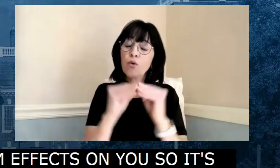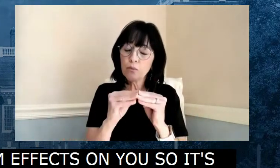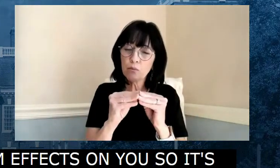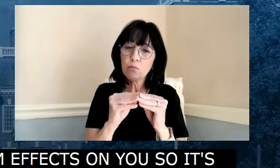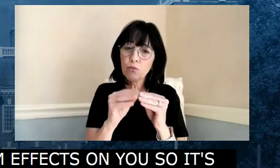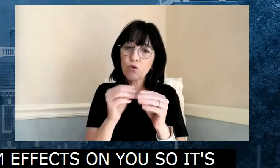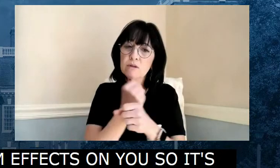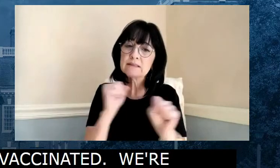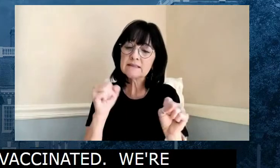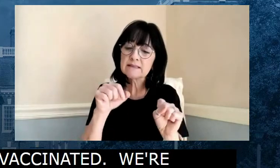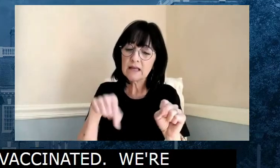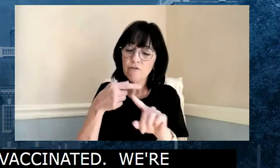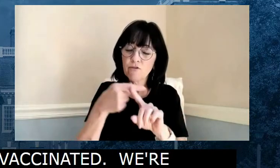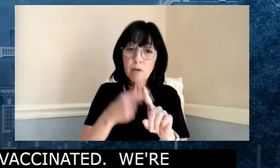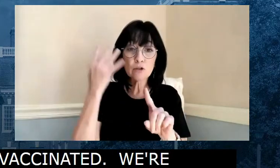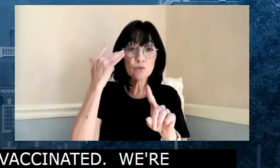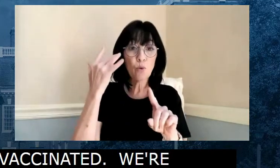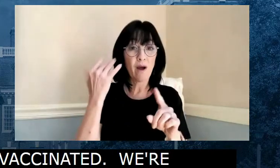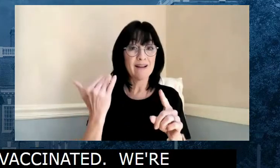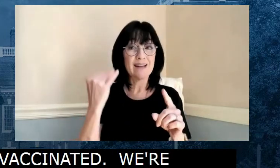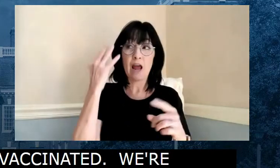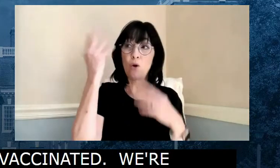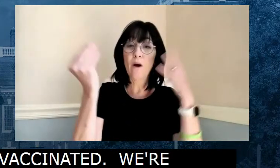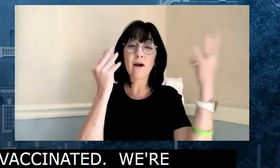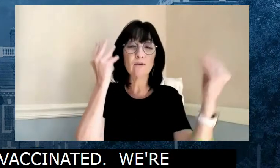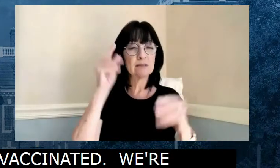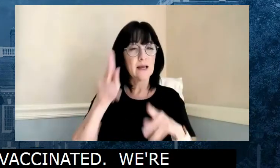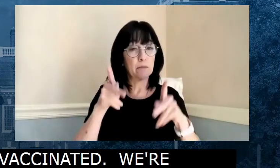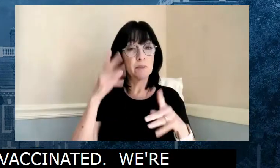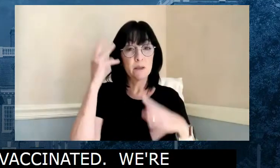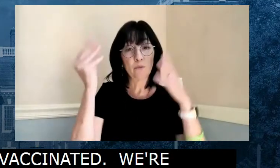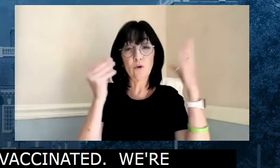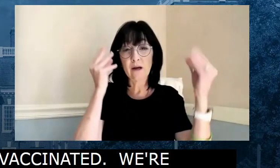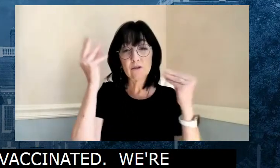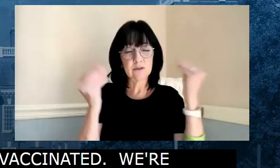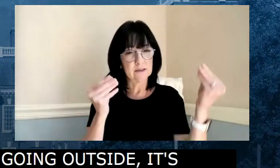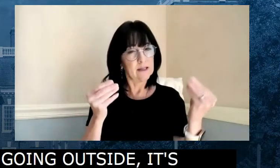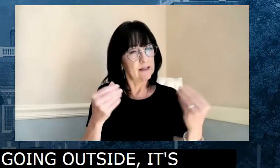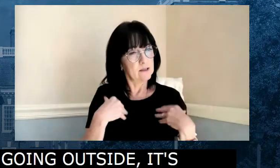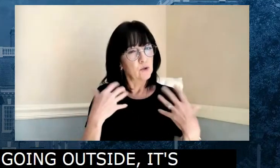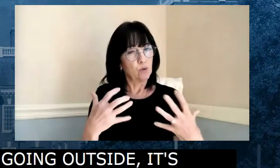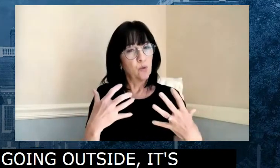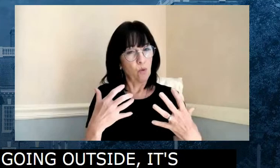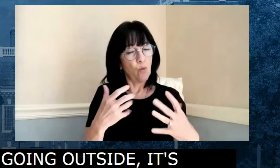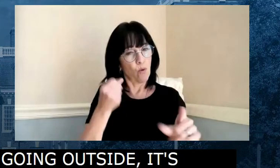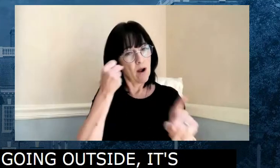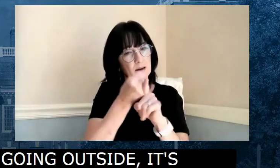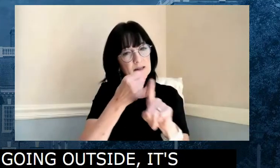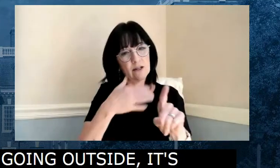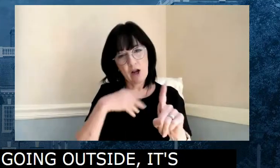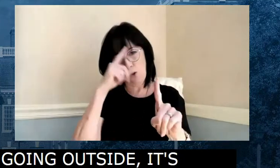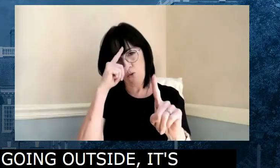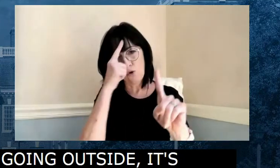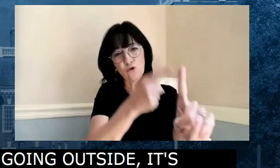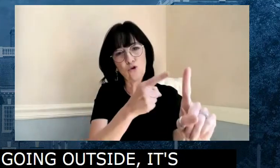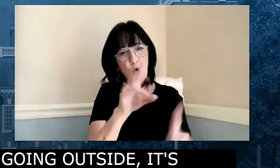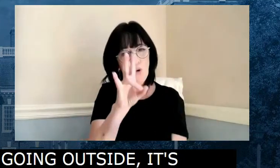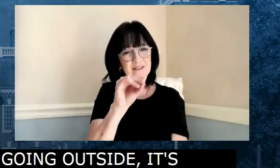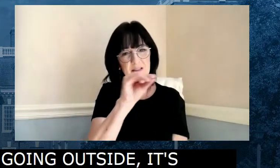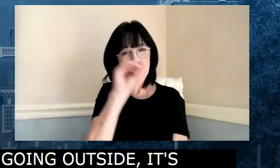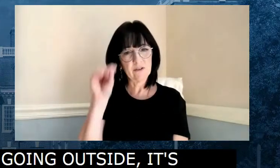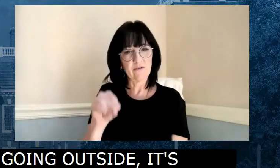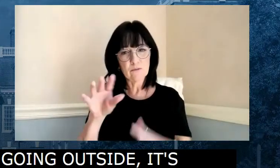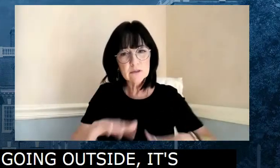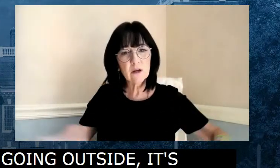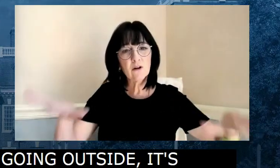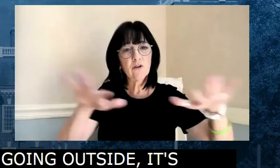It's going to be a really good summer, particularly if we can hit that 70% fully vaccinated number by July